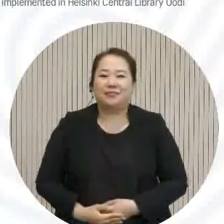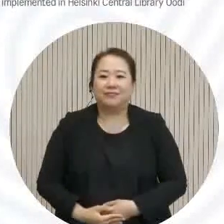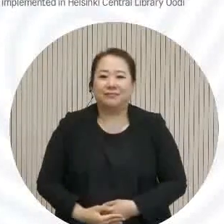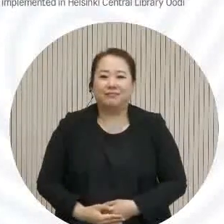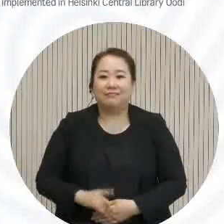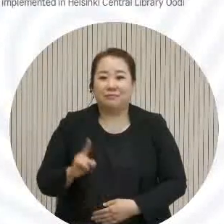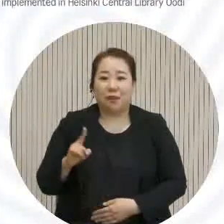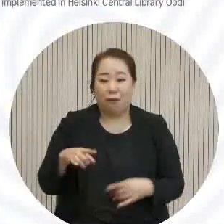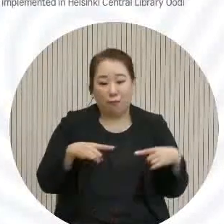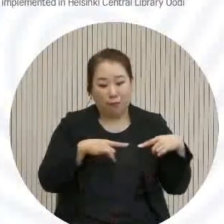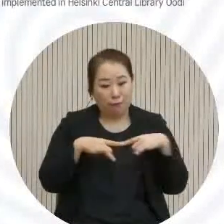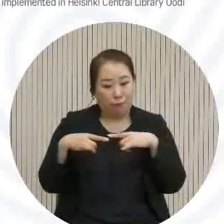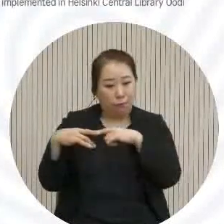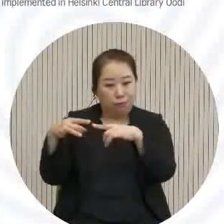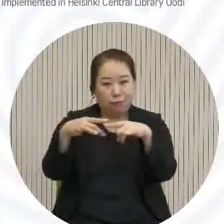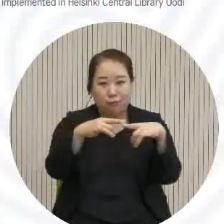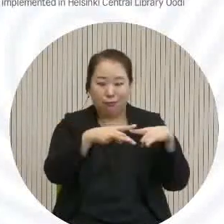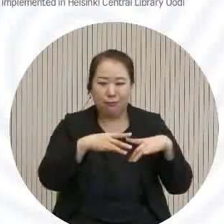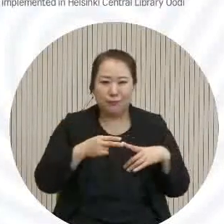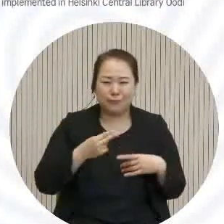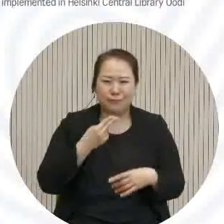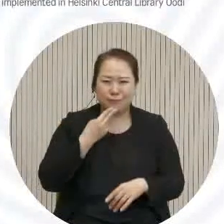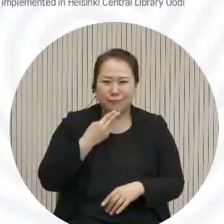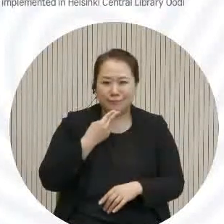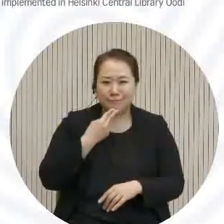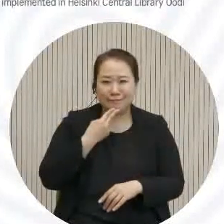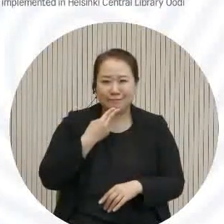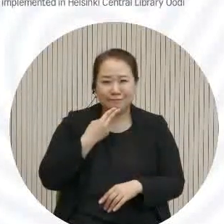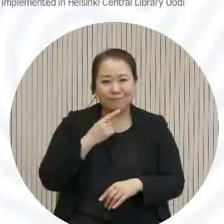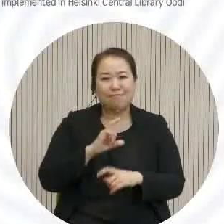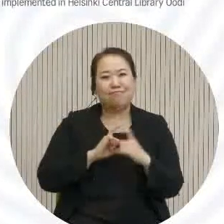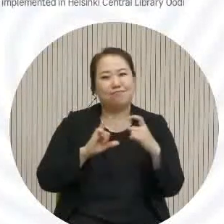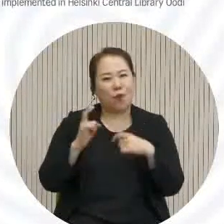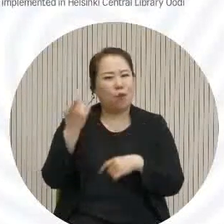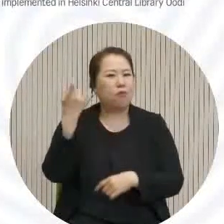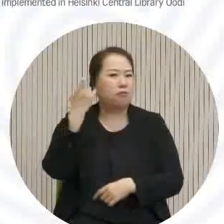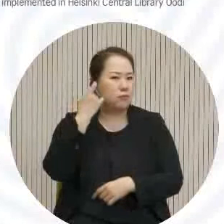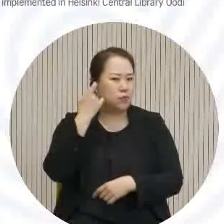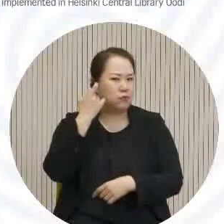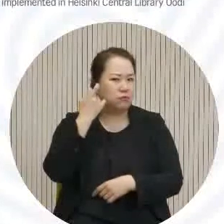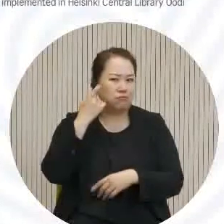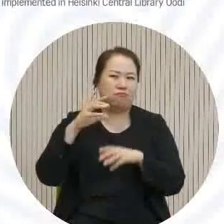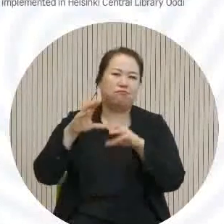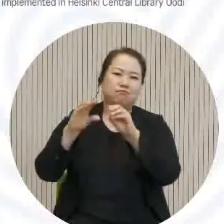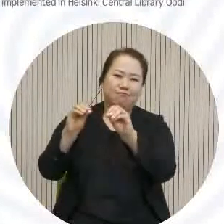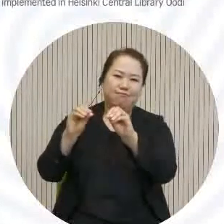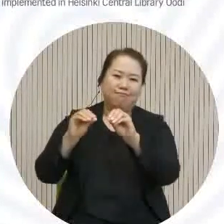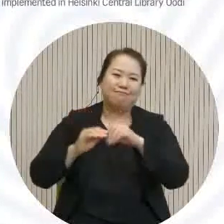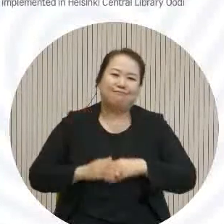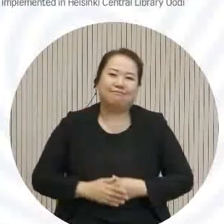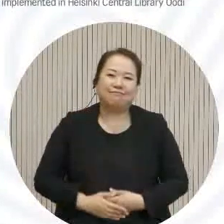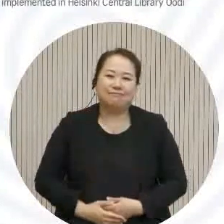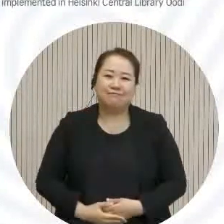of electricity is interrupted and the instrument is no longer making